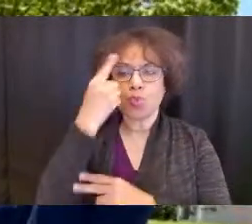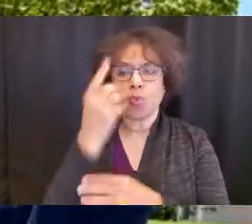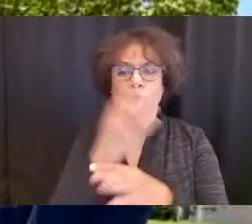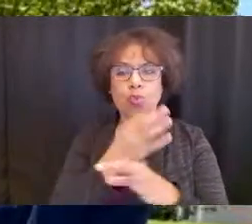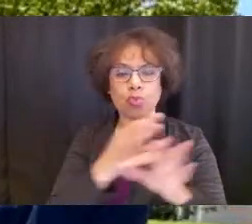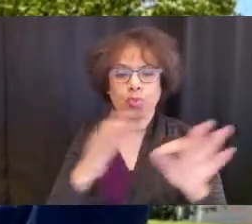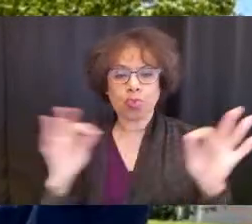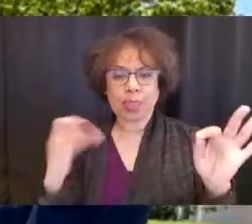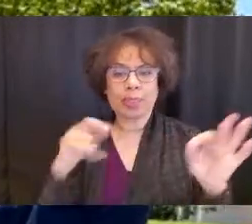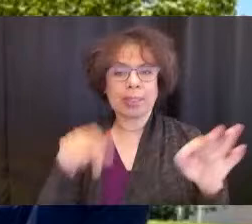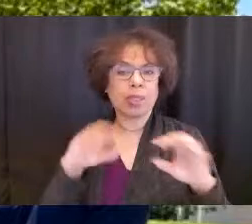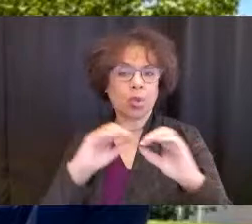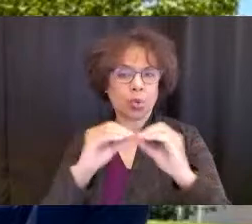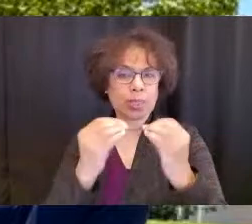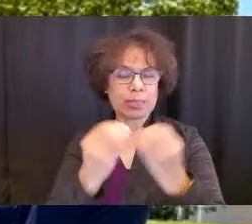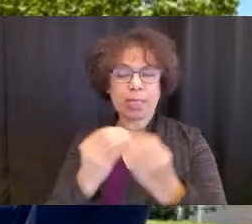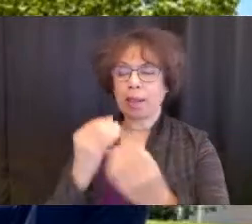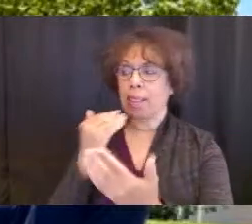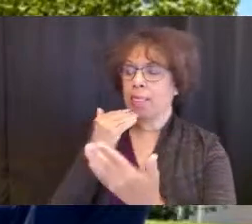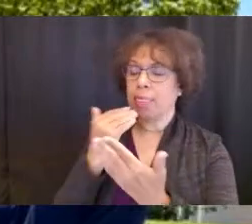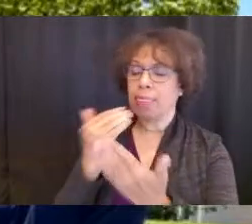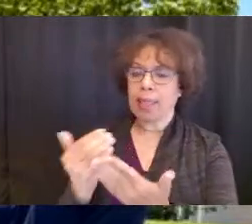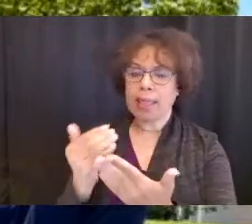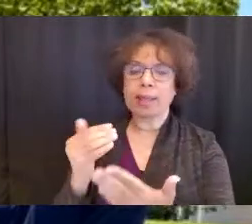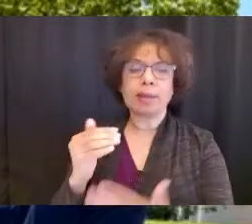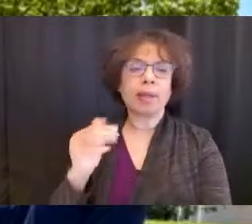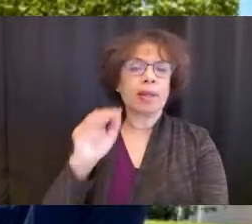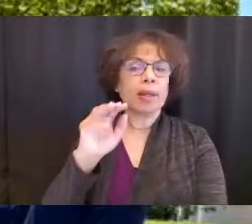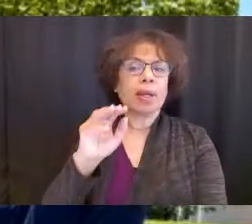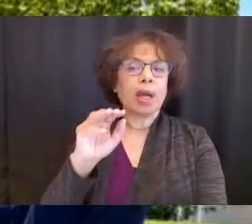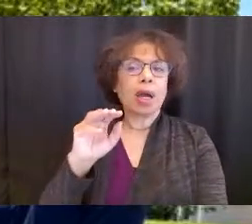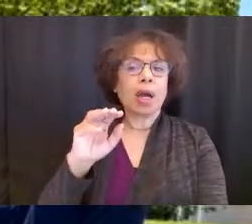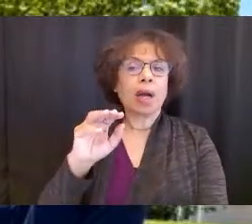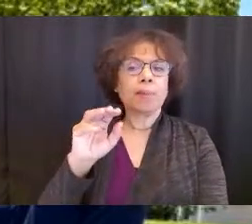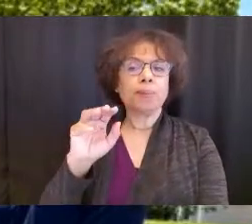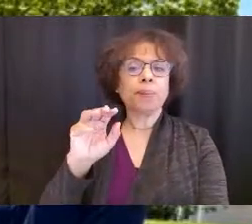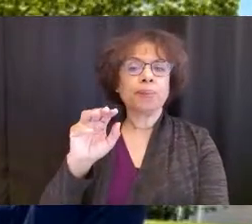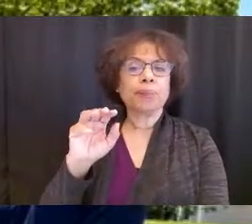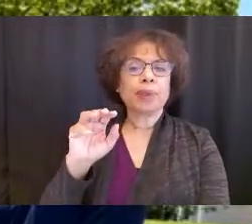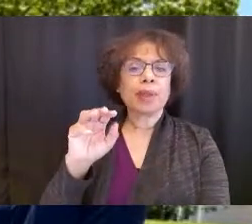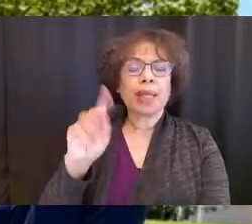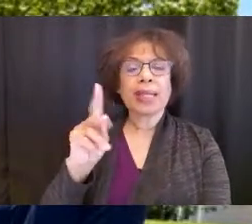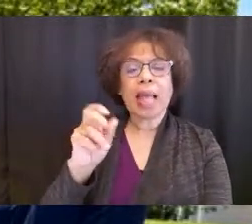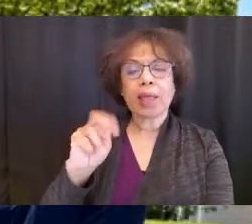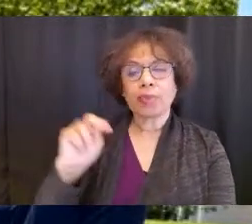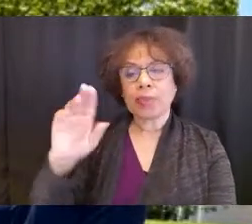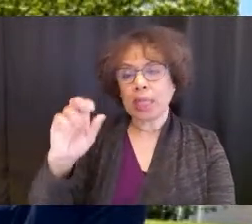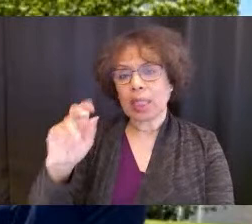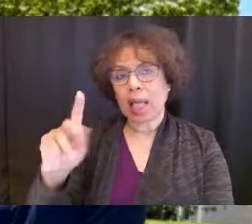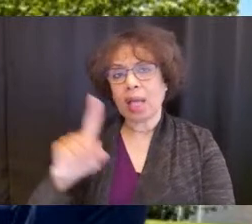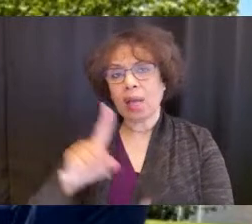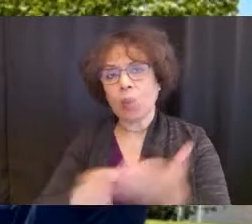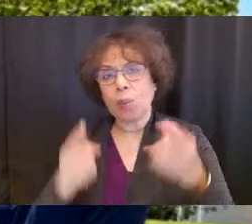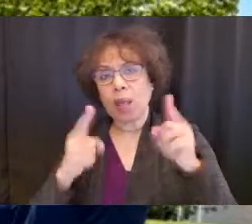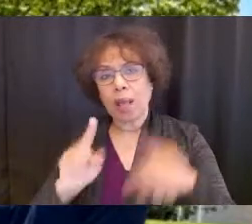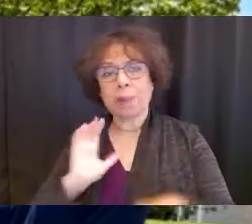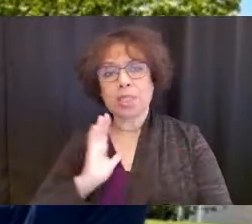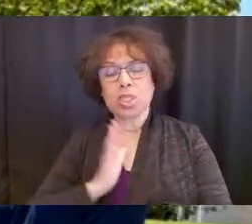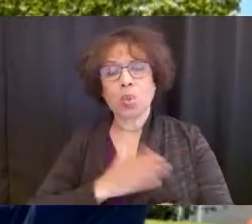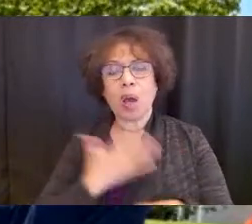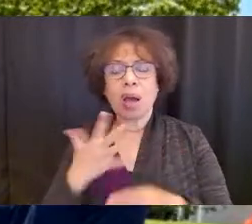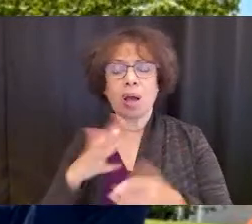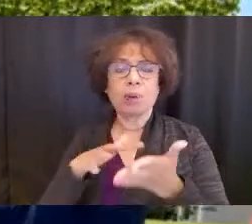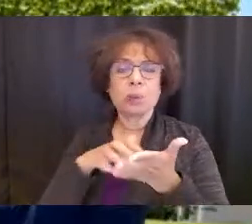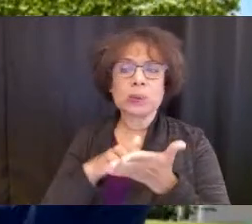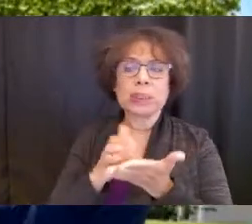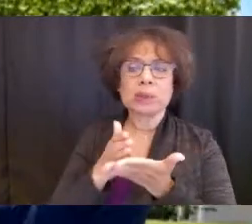rescue organization. I want to thank Minority Whip Clark for her efforts in calling attention to what will happen to our most vulnerable residents if